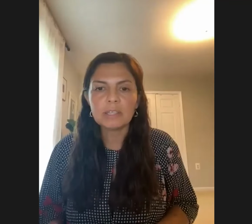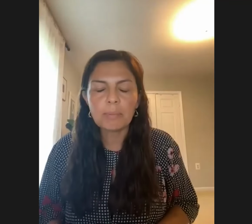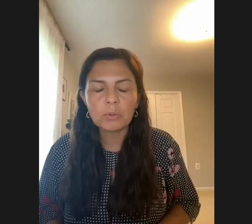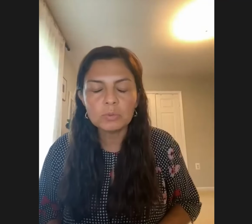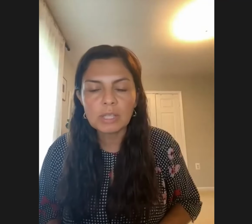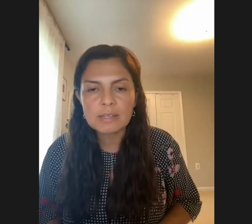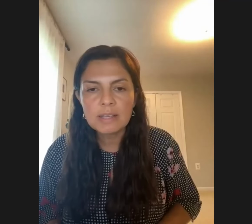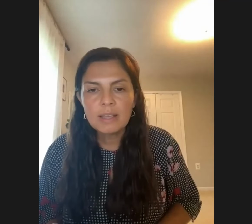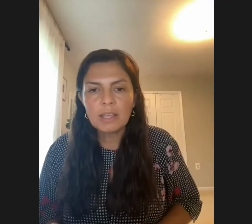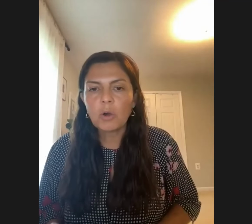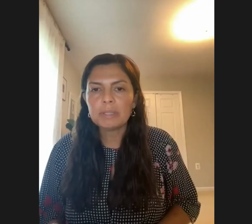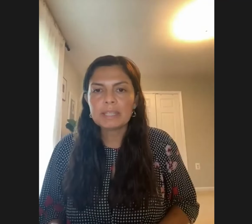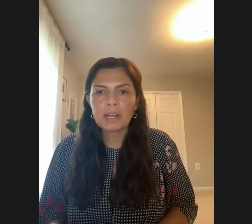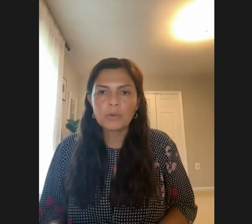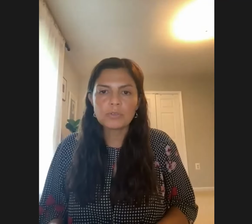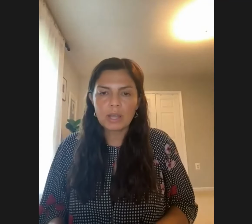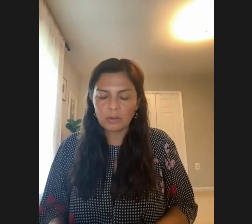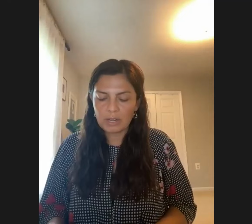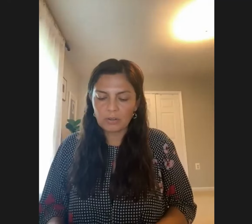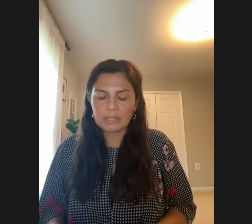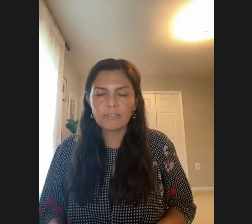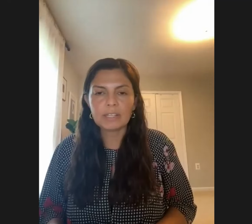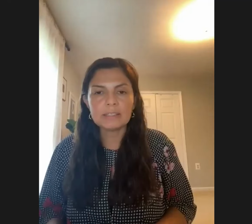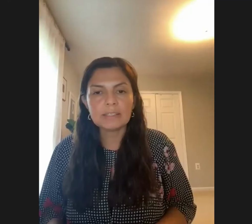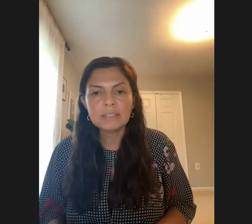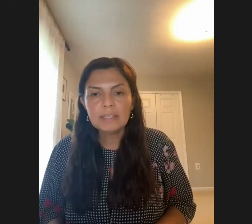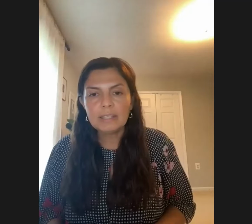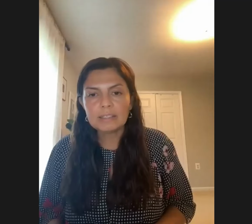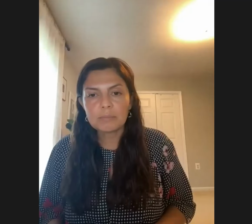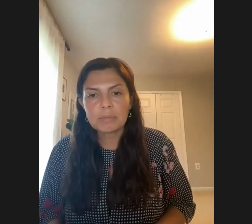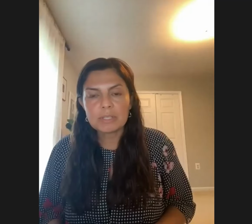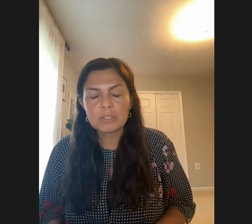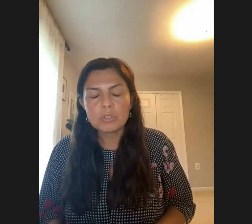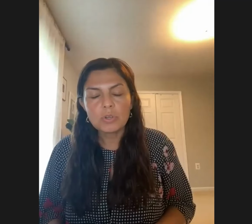very rich exchange via the chat with many questions and remarks.